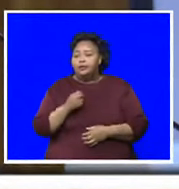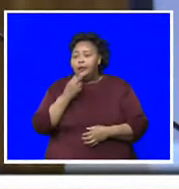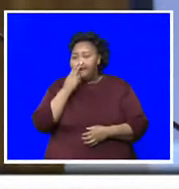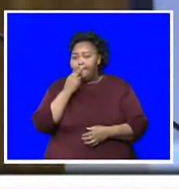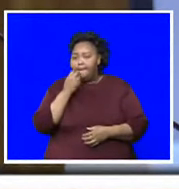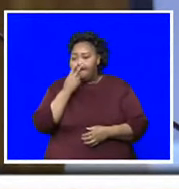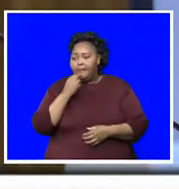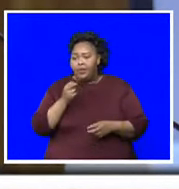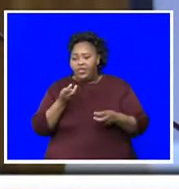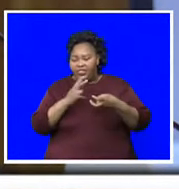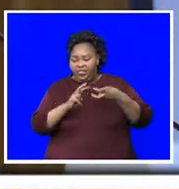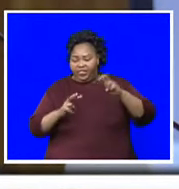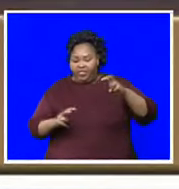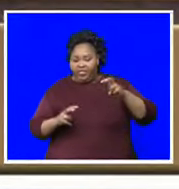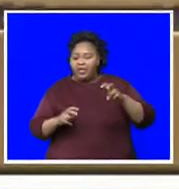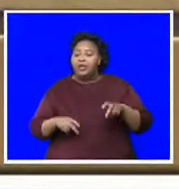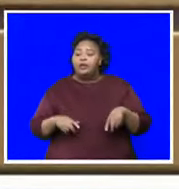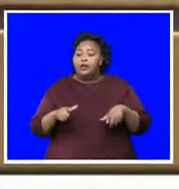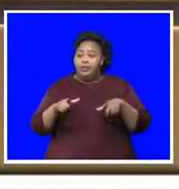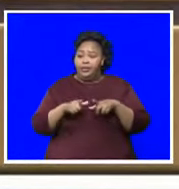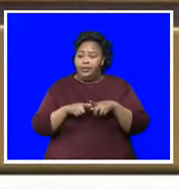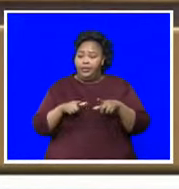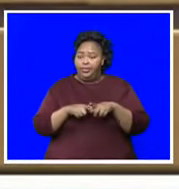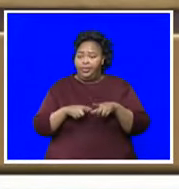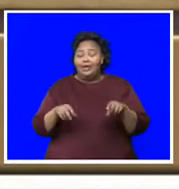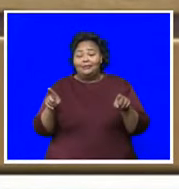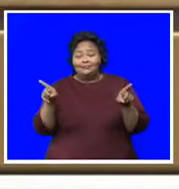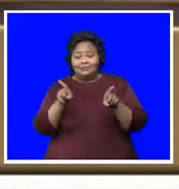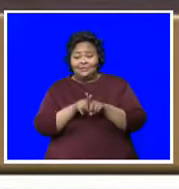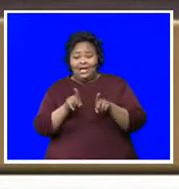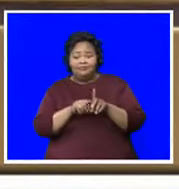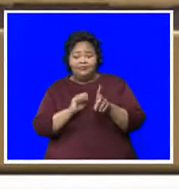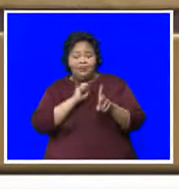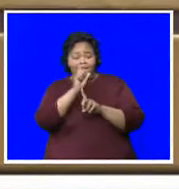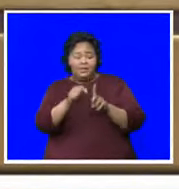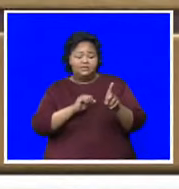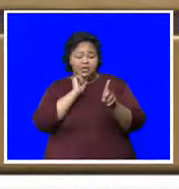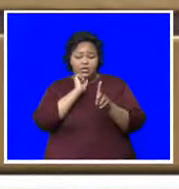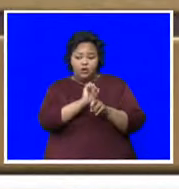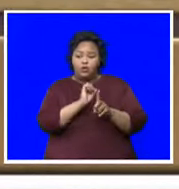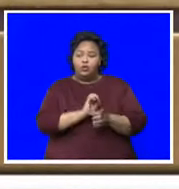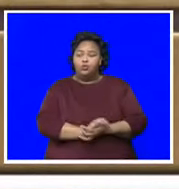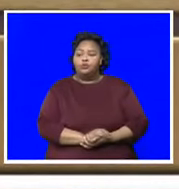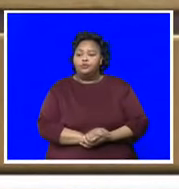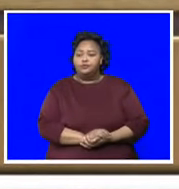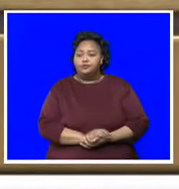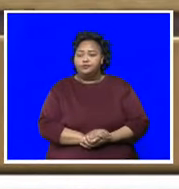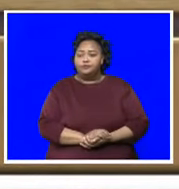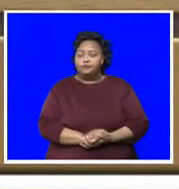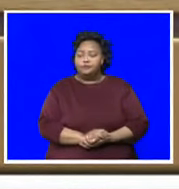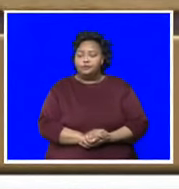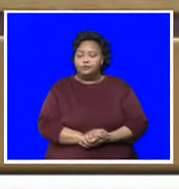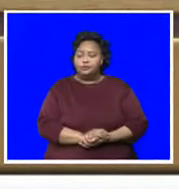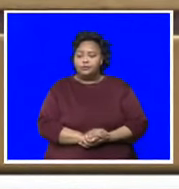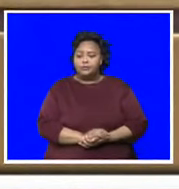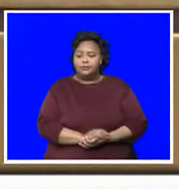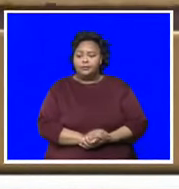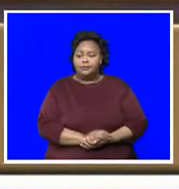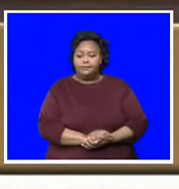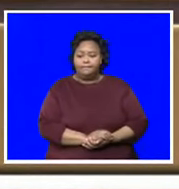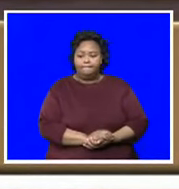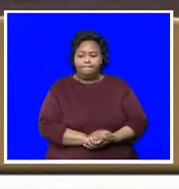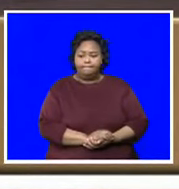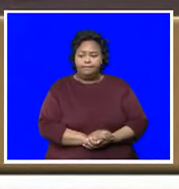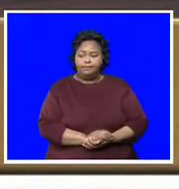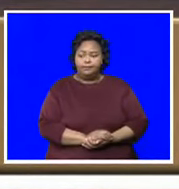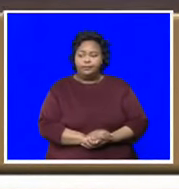swab matched that of Dlamini. The Crown has already paraded about 14 witnesses in the matter, and the court has